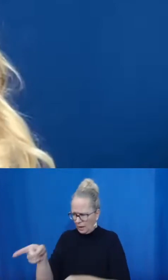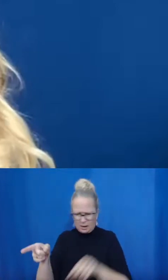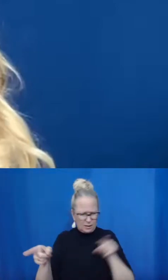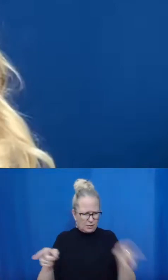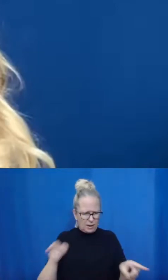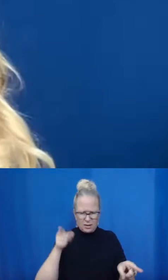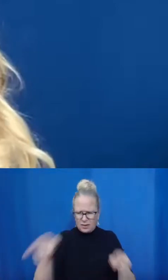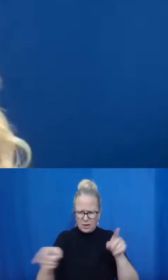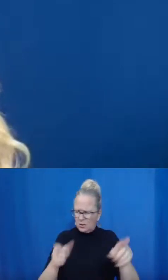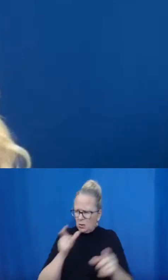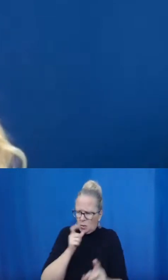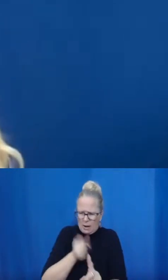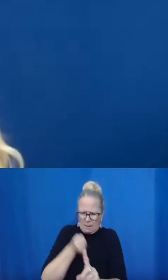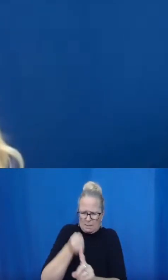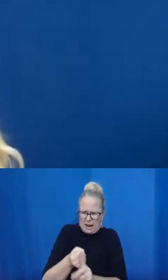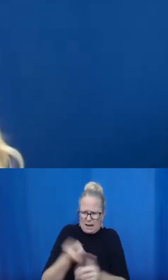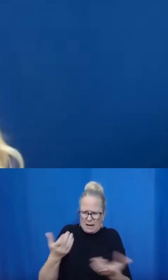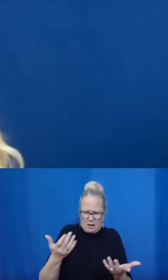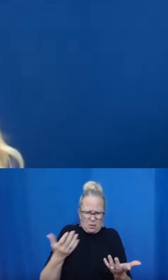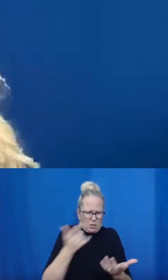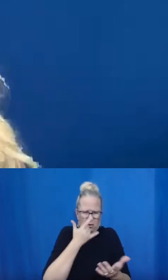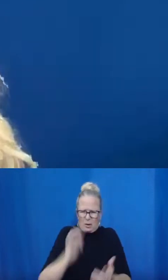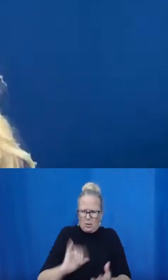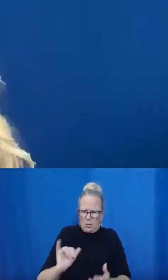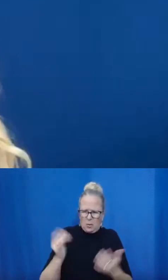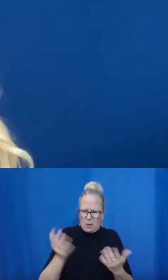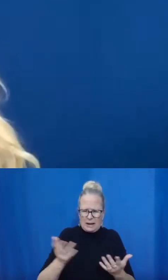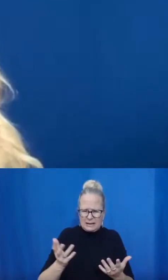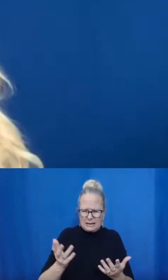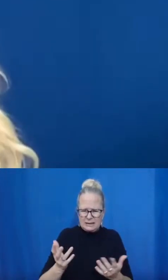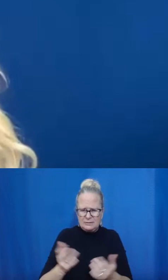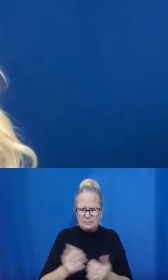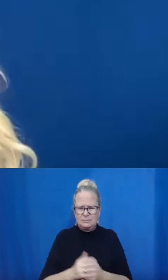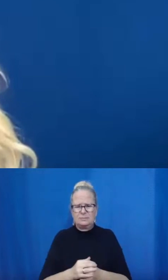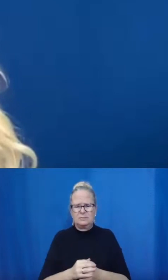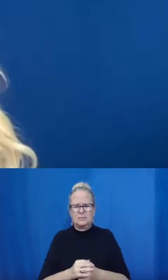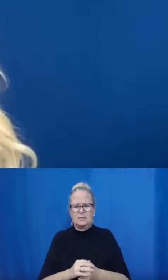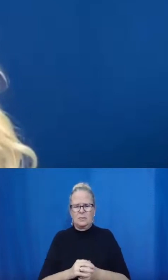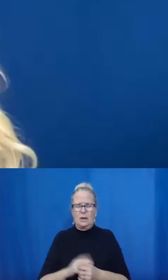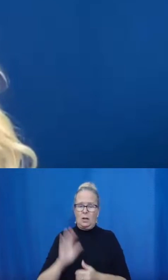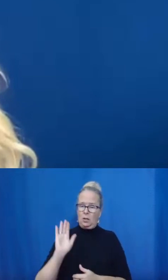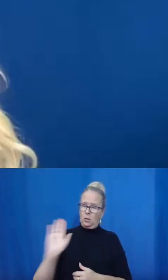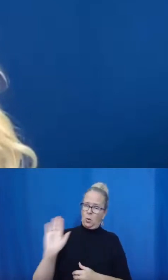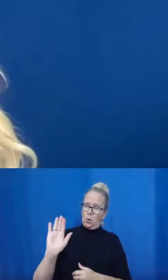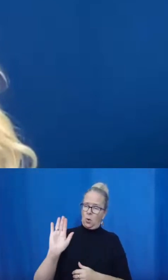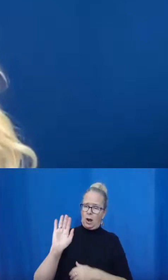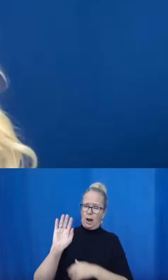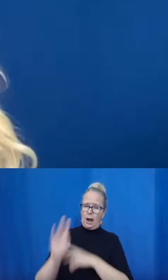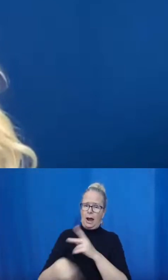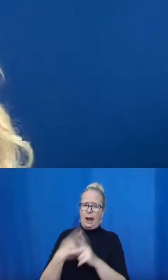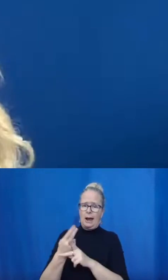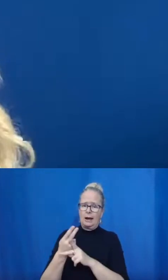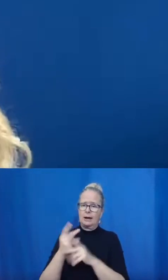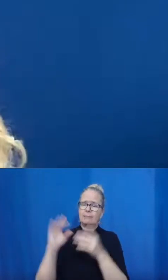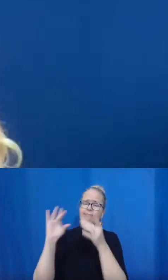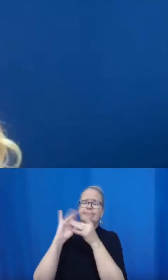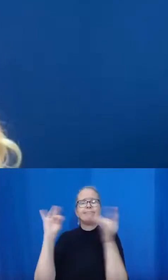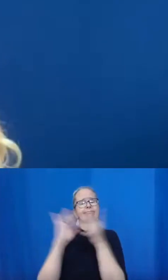just not have any clarity or being impacted and what the impact actually looks and feels